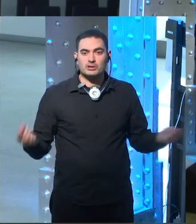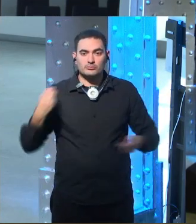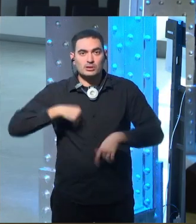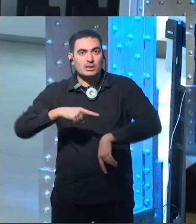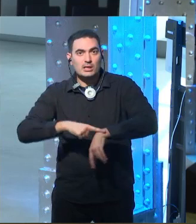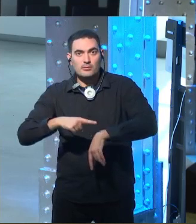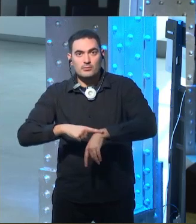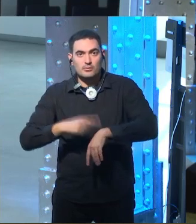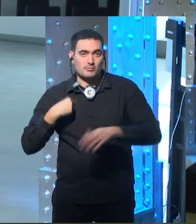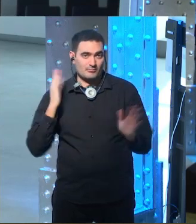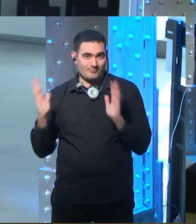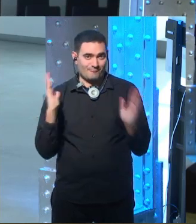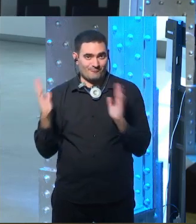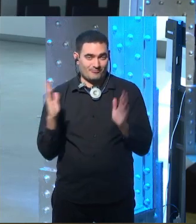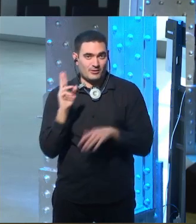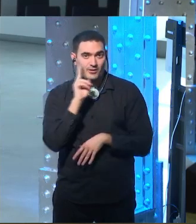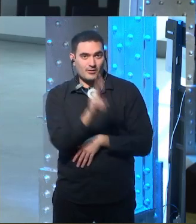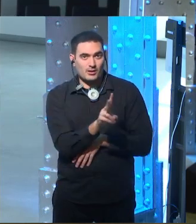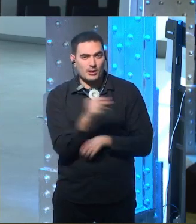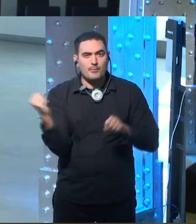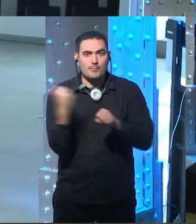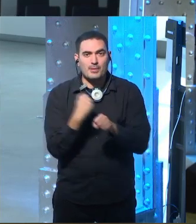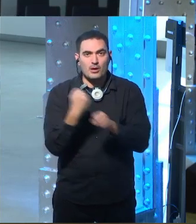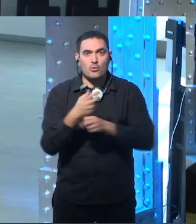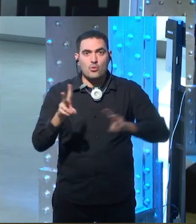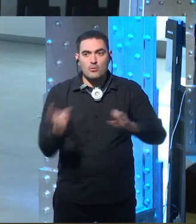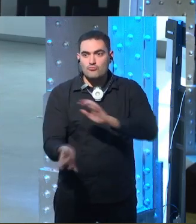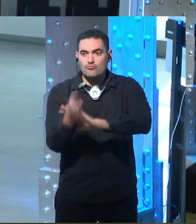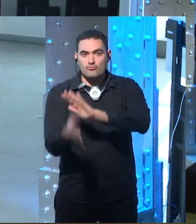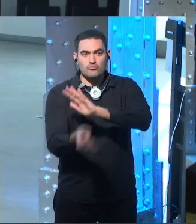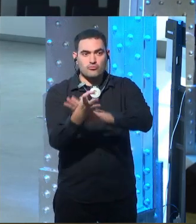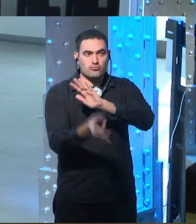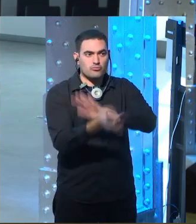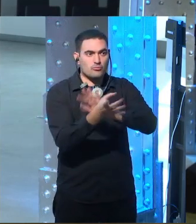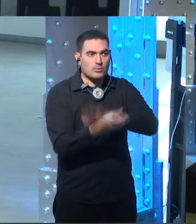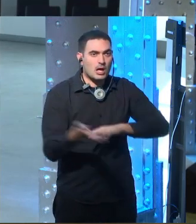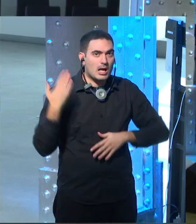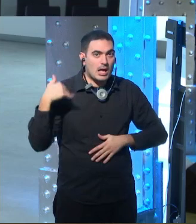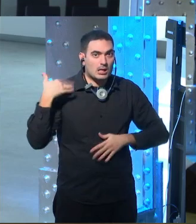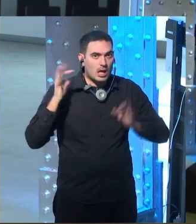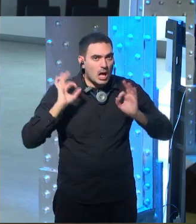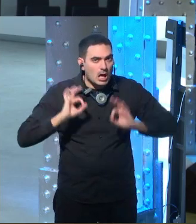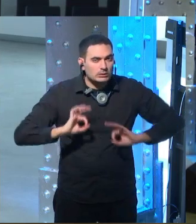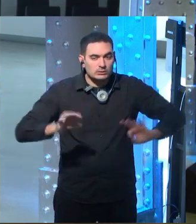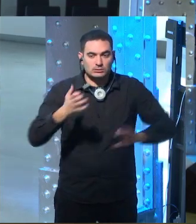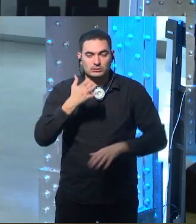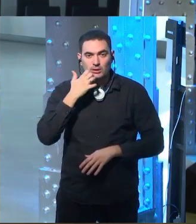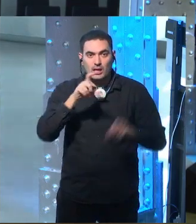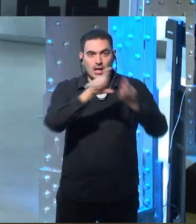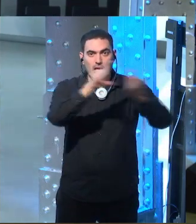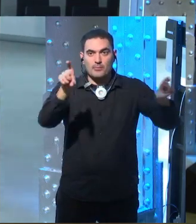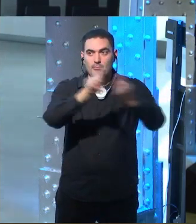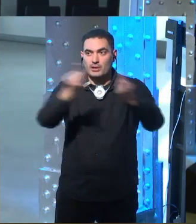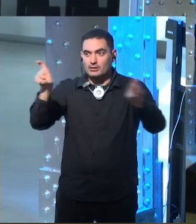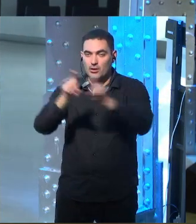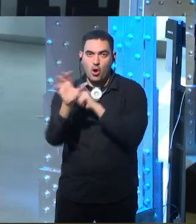fact emerging. Those tend to be highly skilled jobs. If you look at industries that exist today and didn't